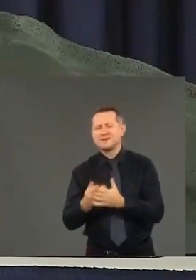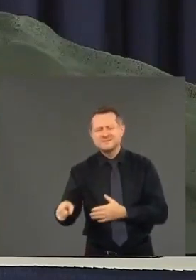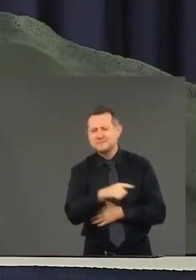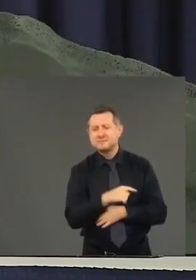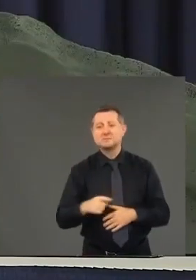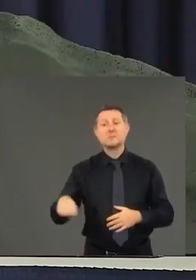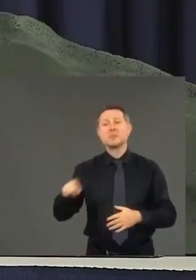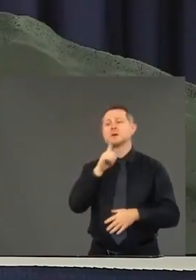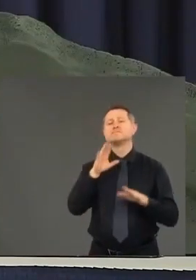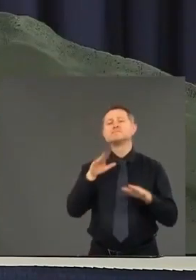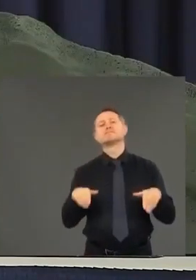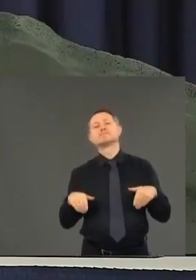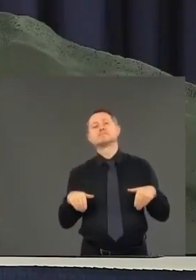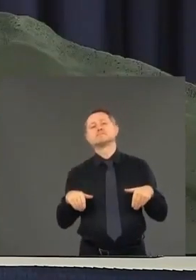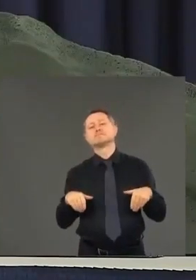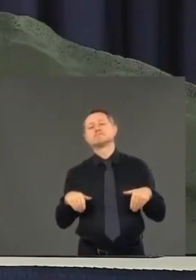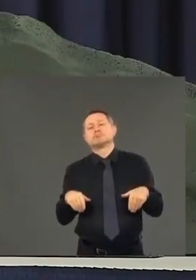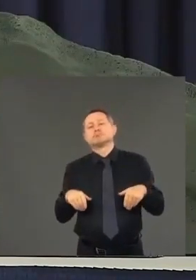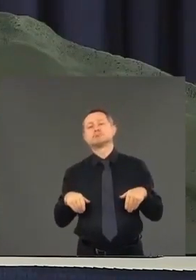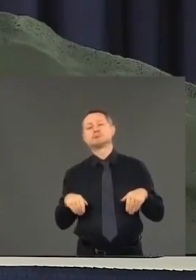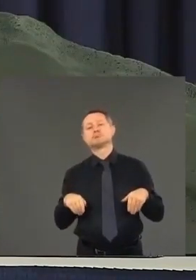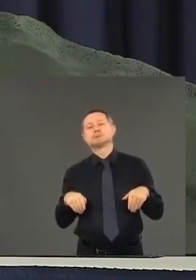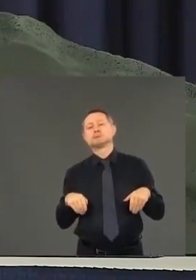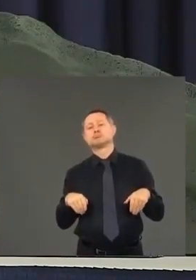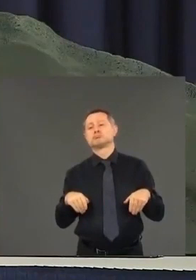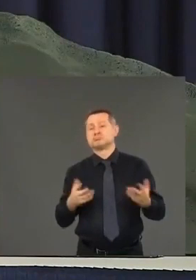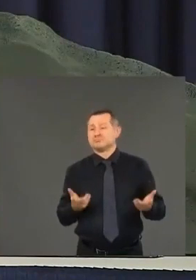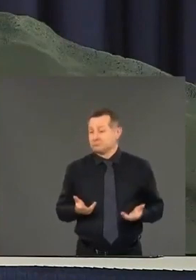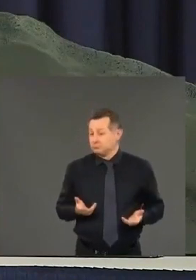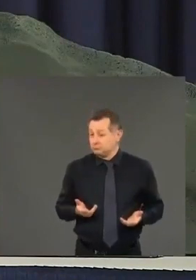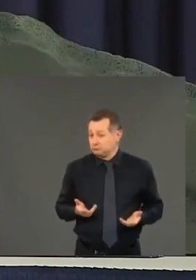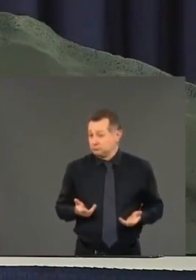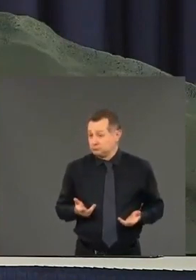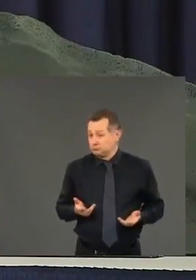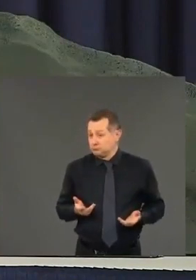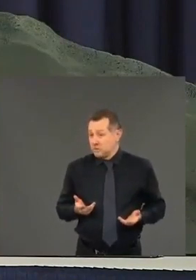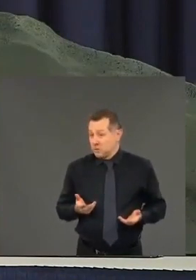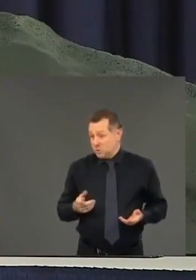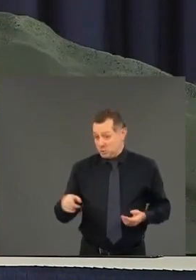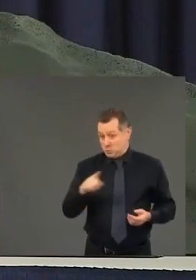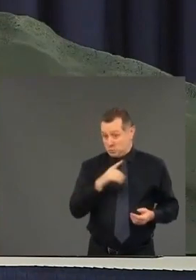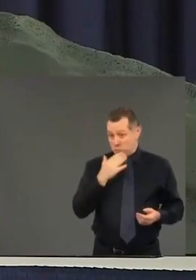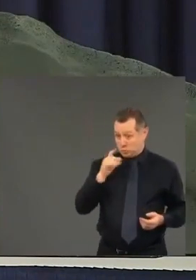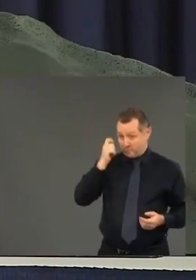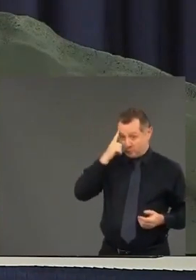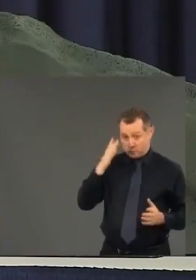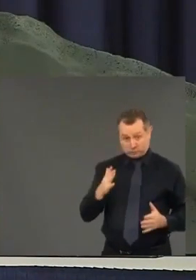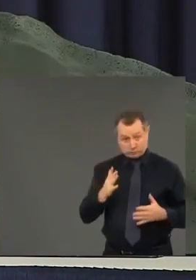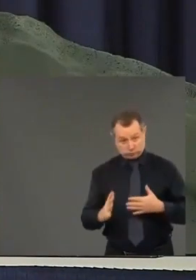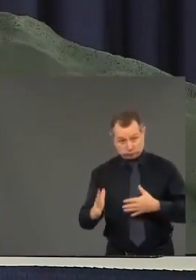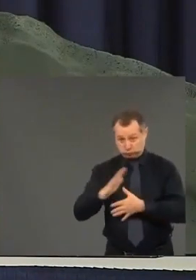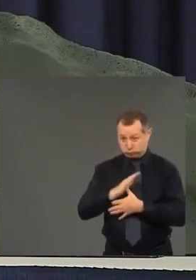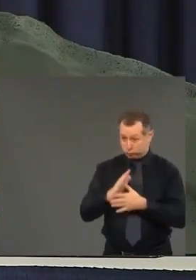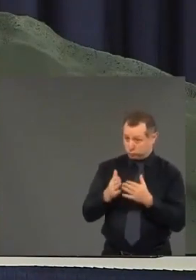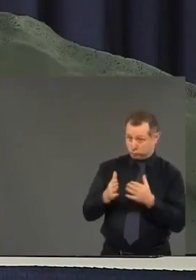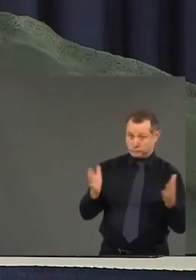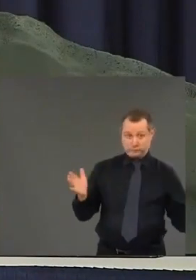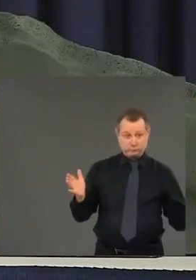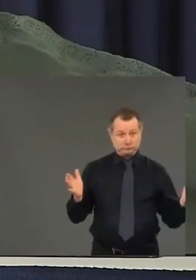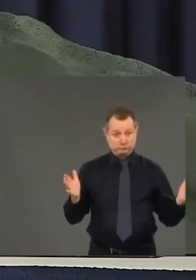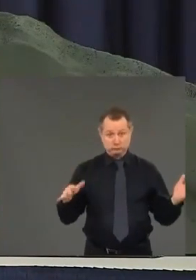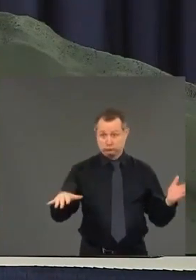say. Isn't the essence of good government transparency, disclosure? Are